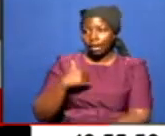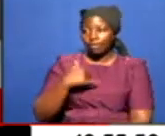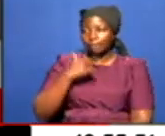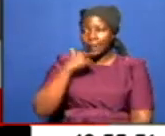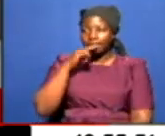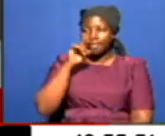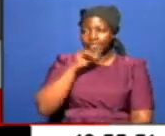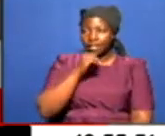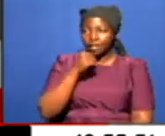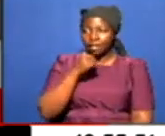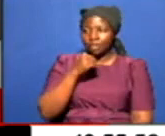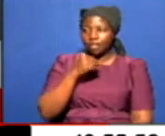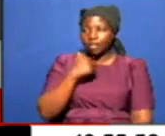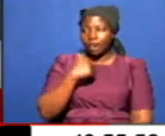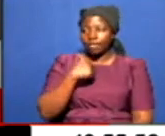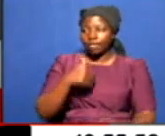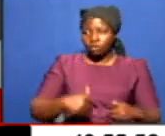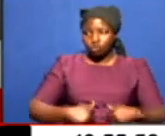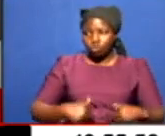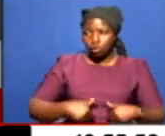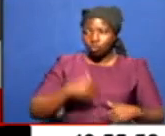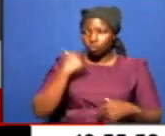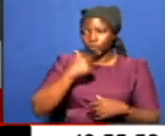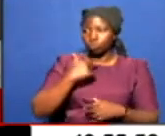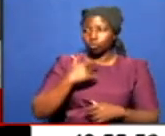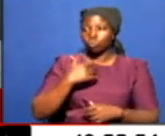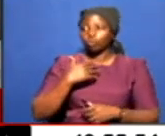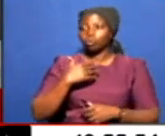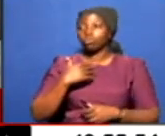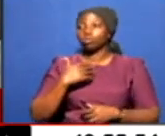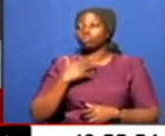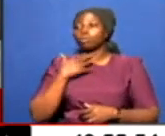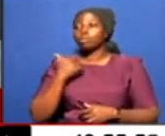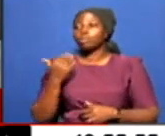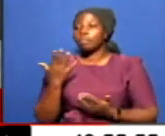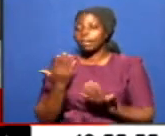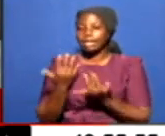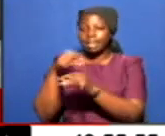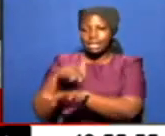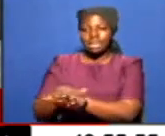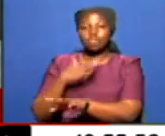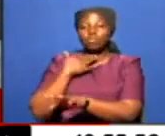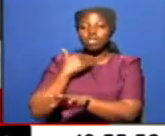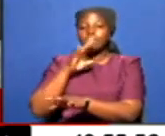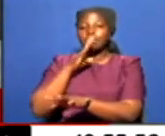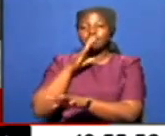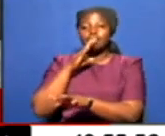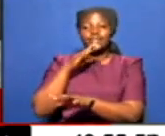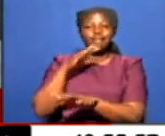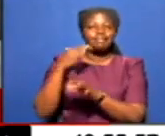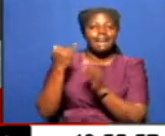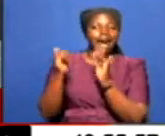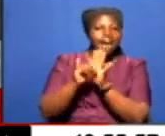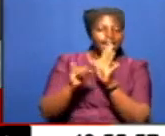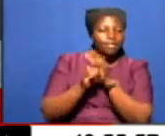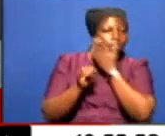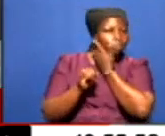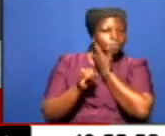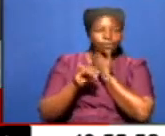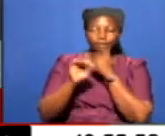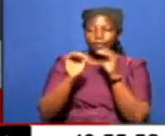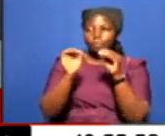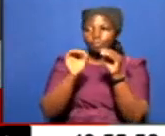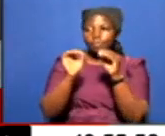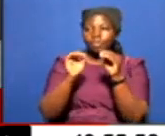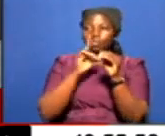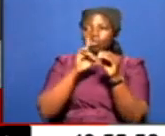getting back to be reintegrated, they don't probably want to be identified. So what we have seen happening is how to therefore amalgamate them into ongoing